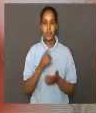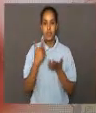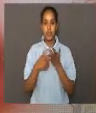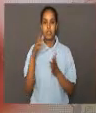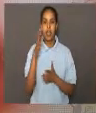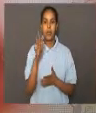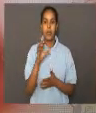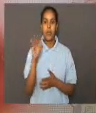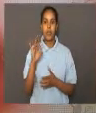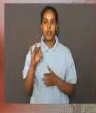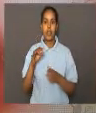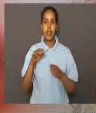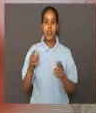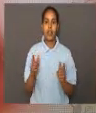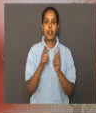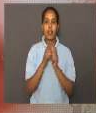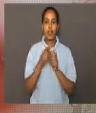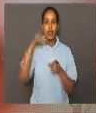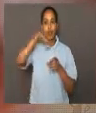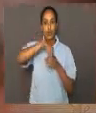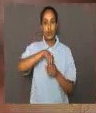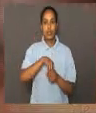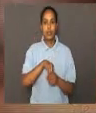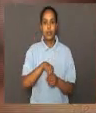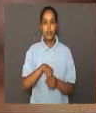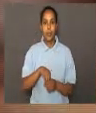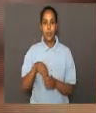These types of interaction include